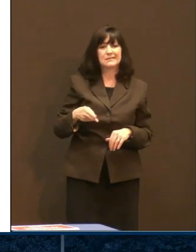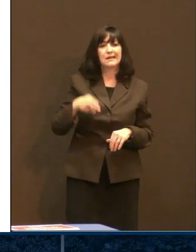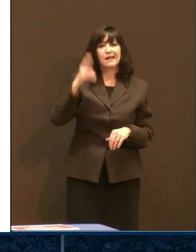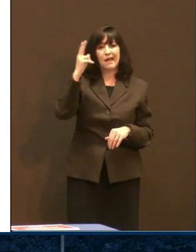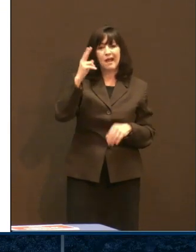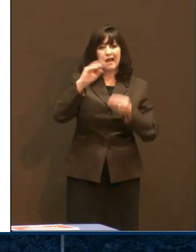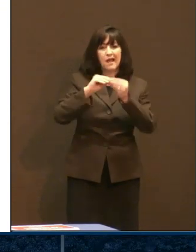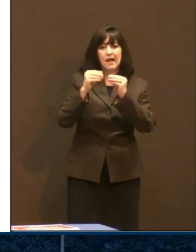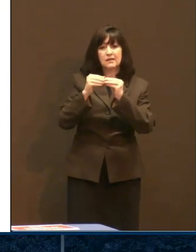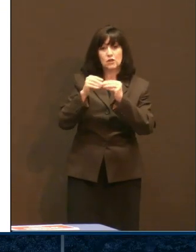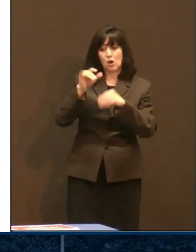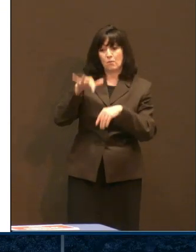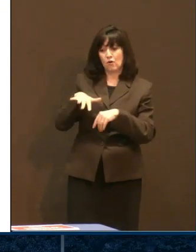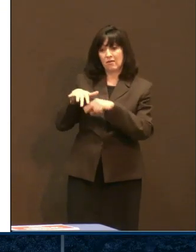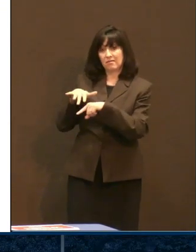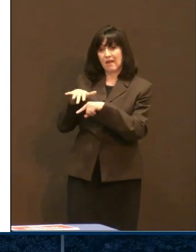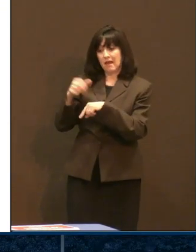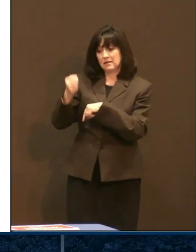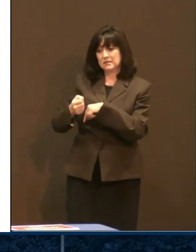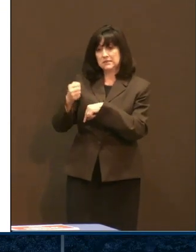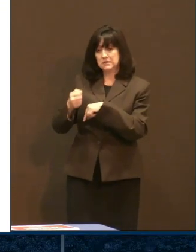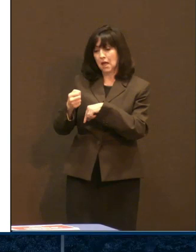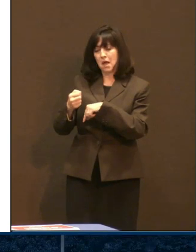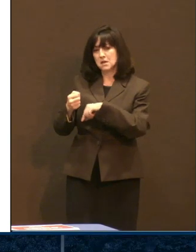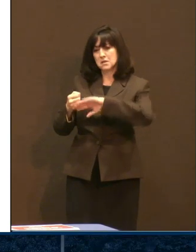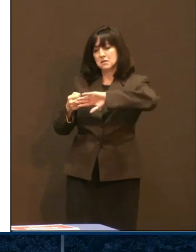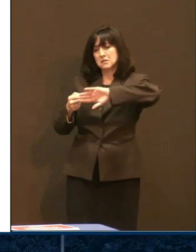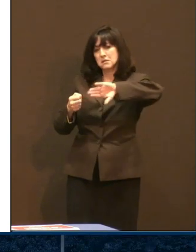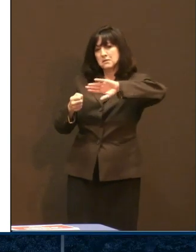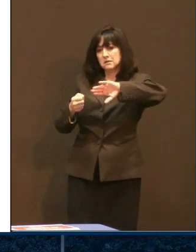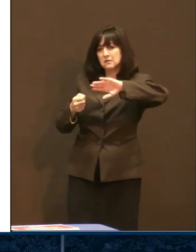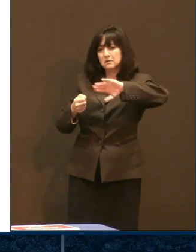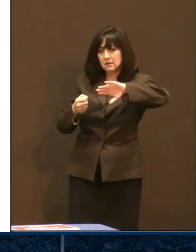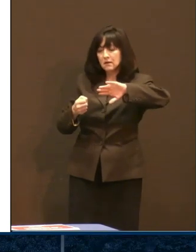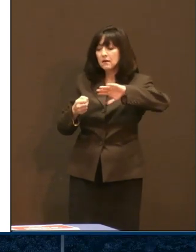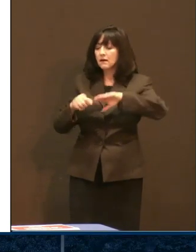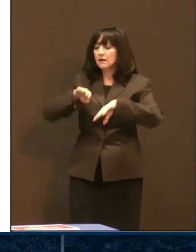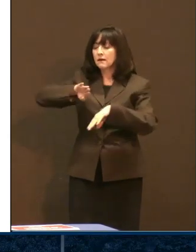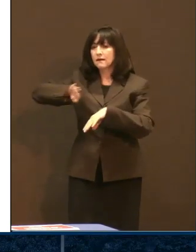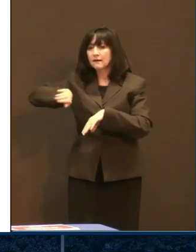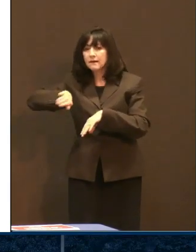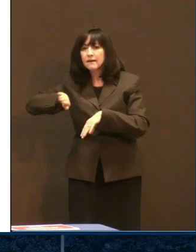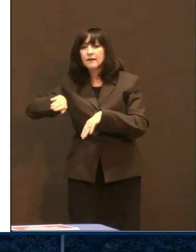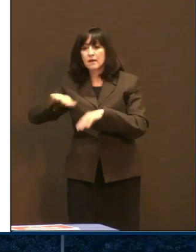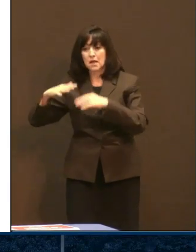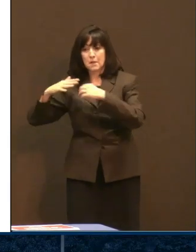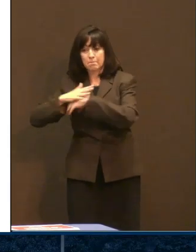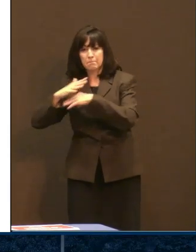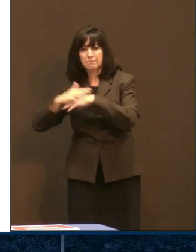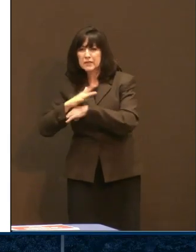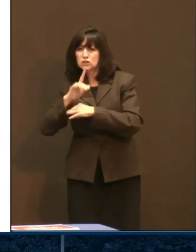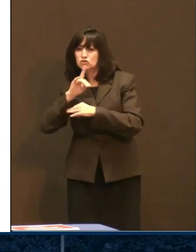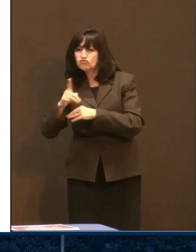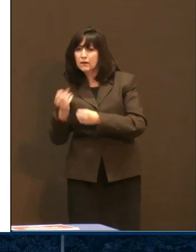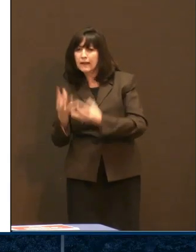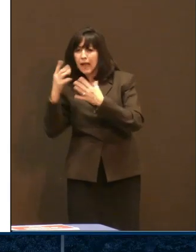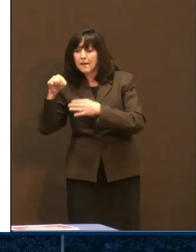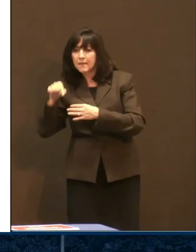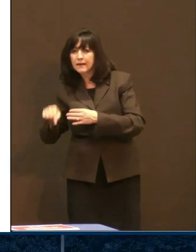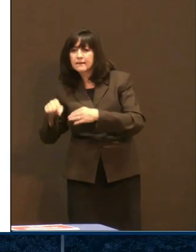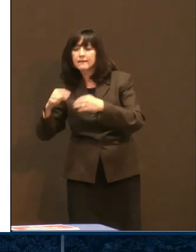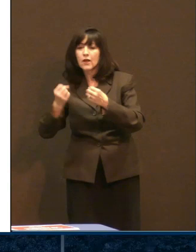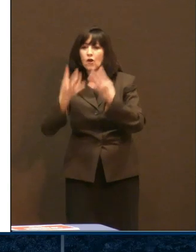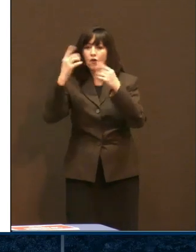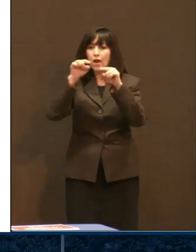parts of the county, which from just preliminary data is what we saw. And in lines